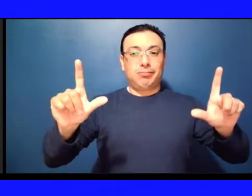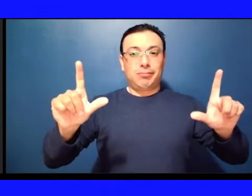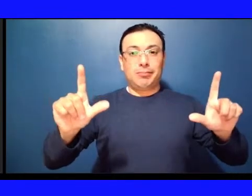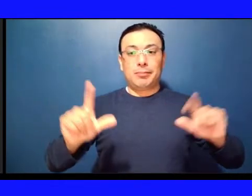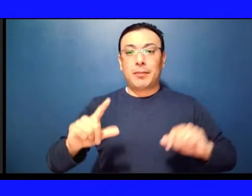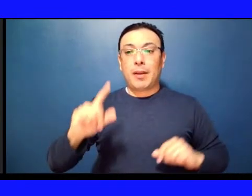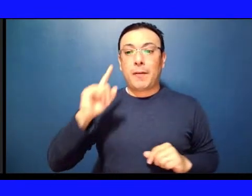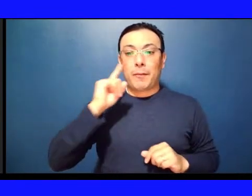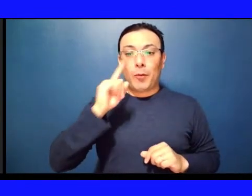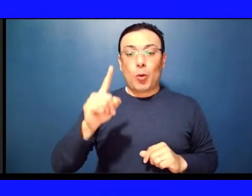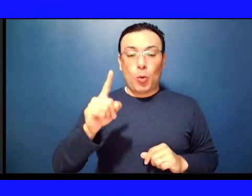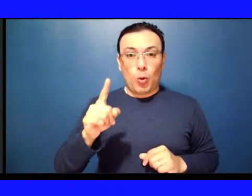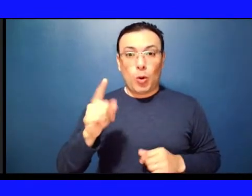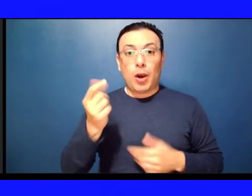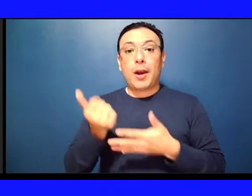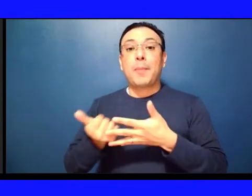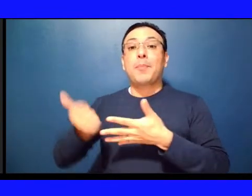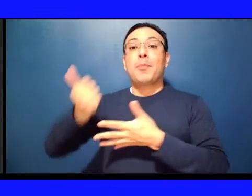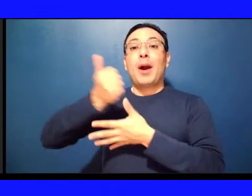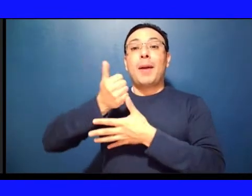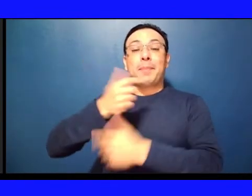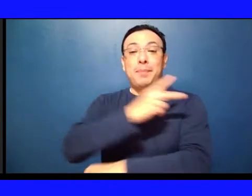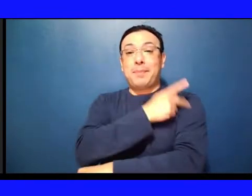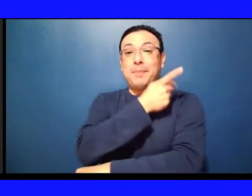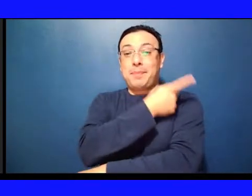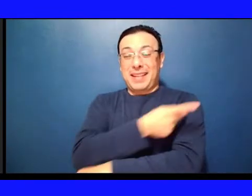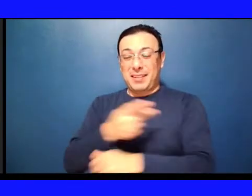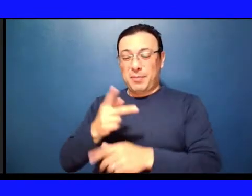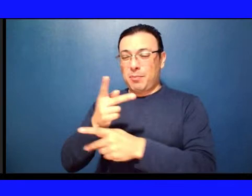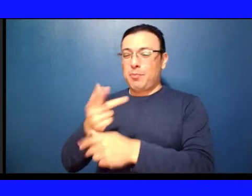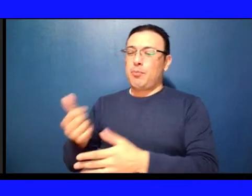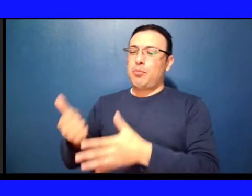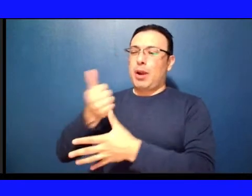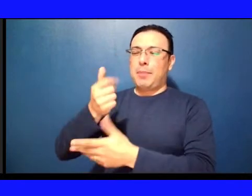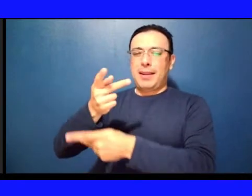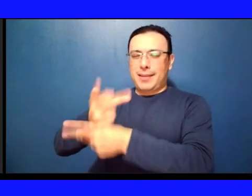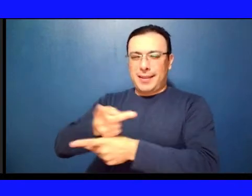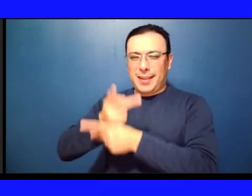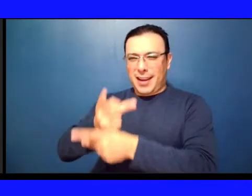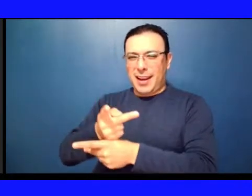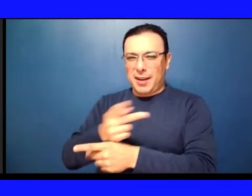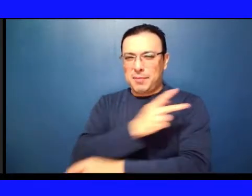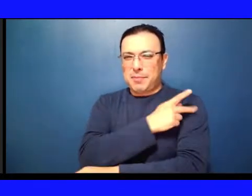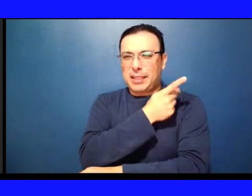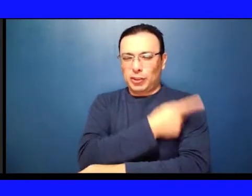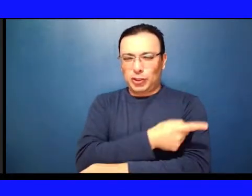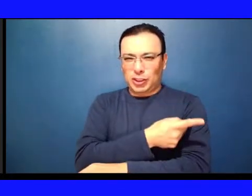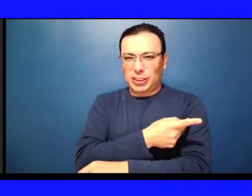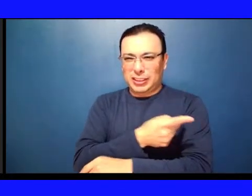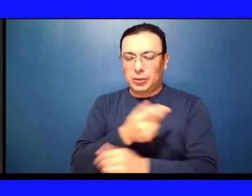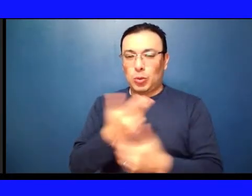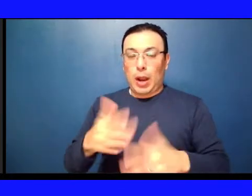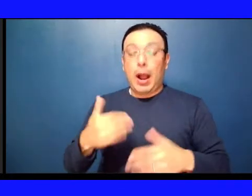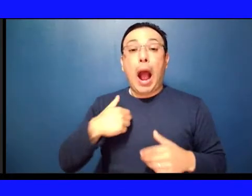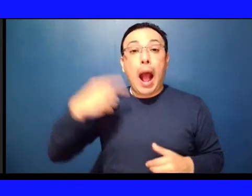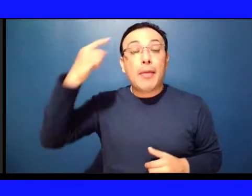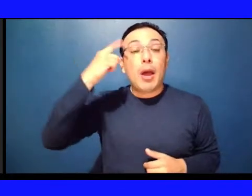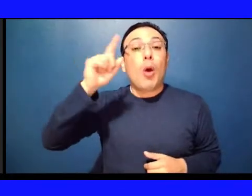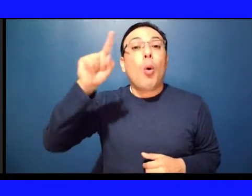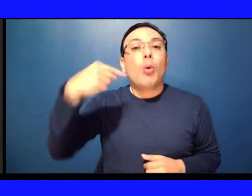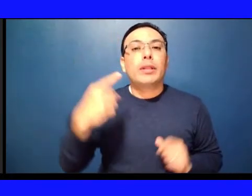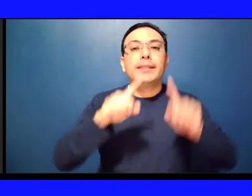think the way we track it most closely this year, something that I've been working with our facilities on is the